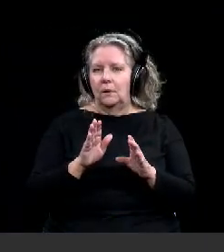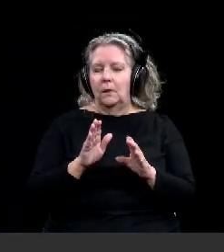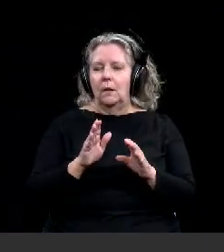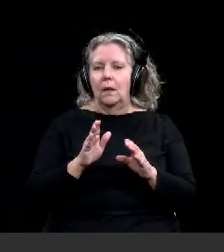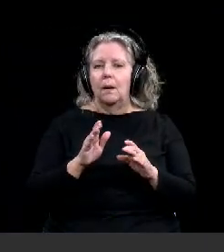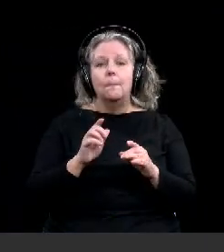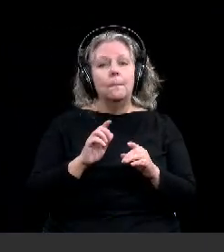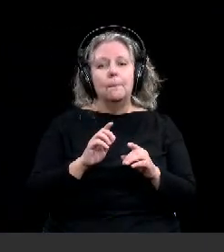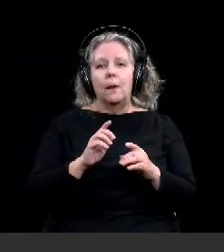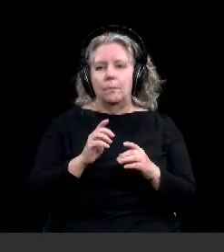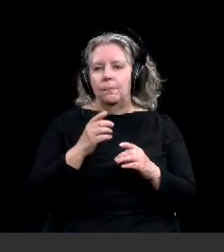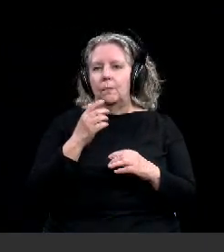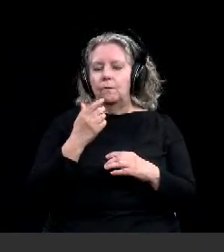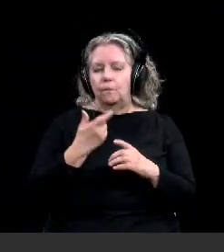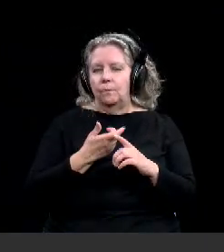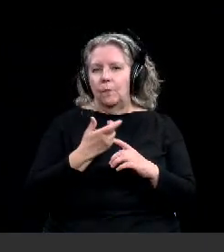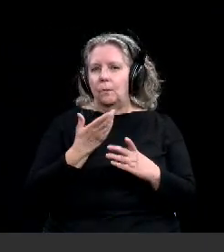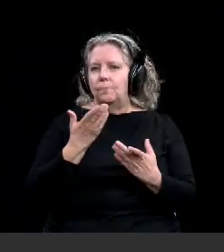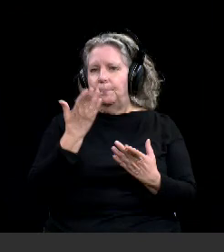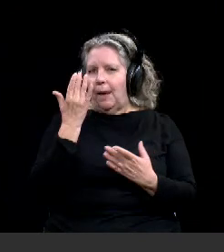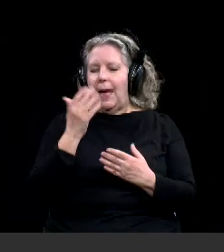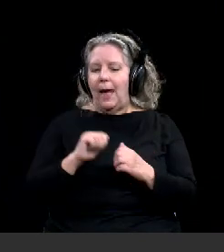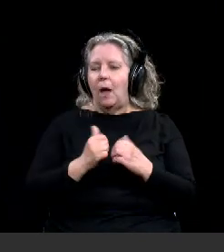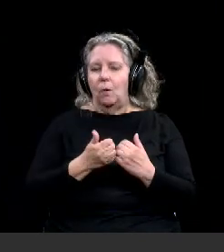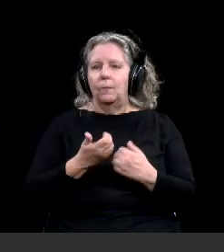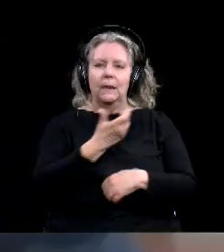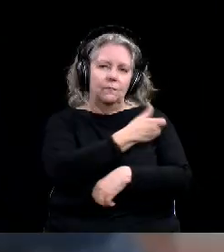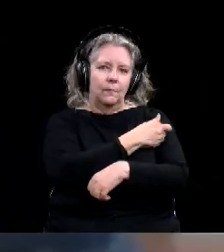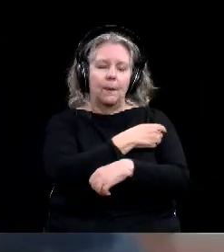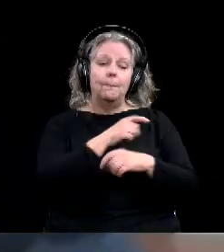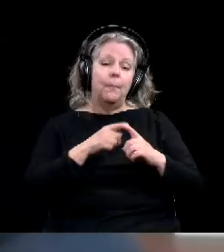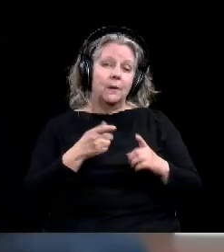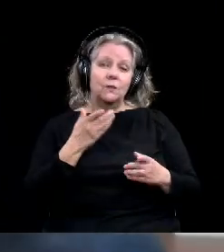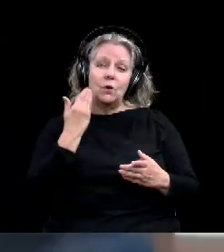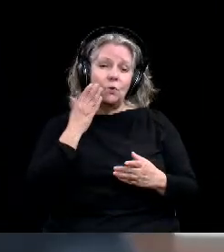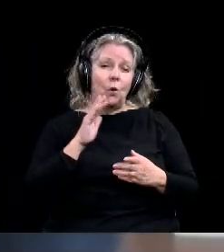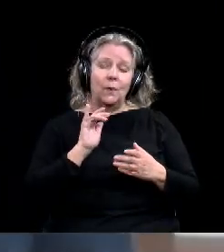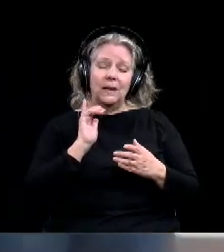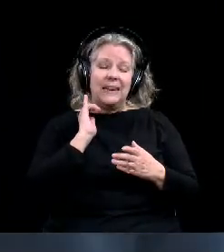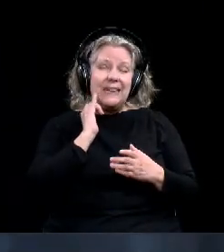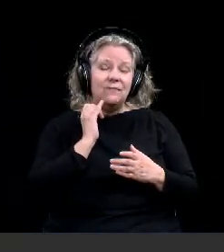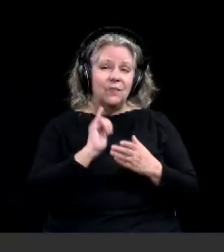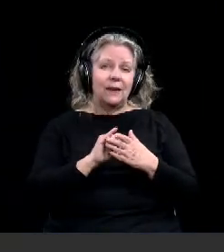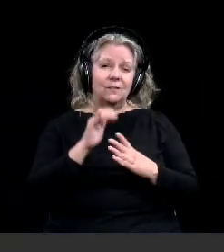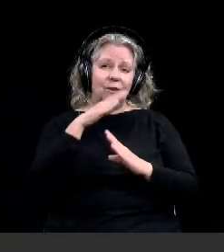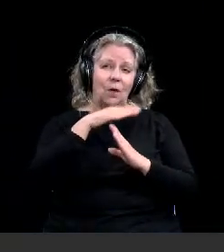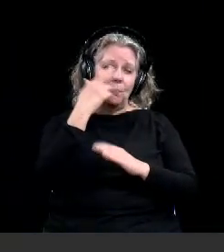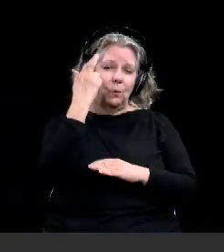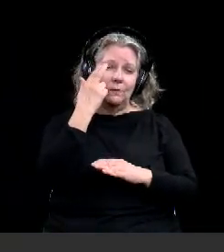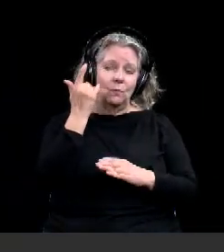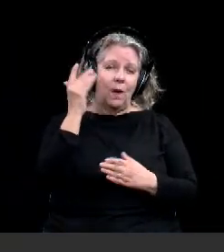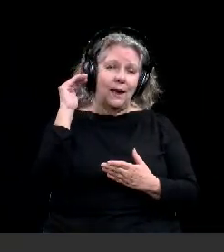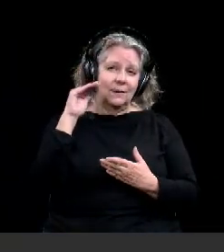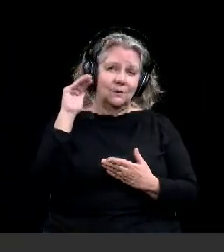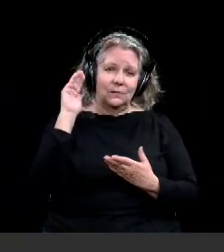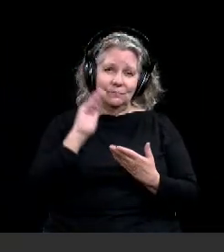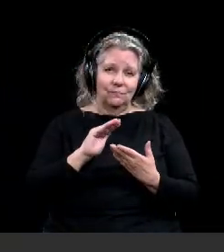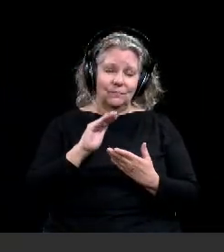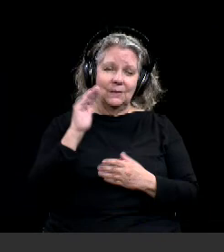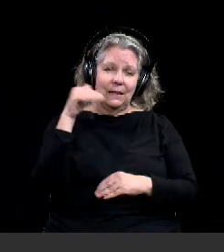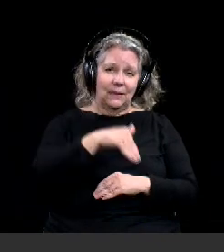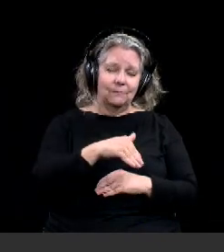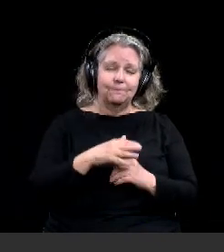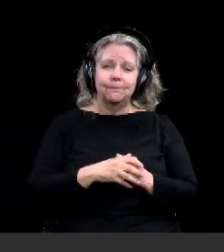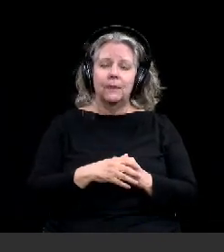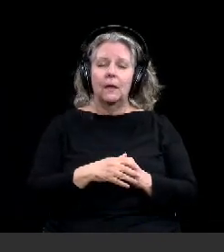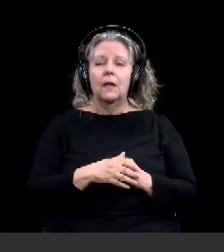Dr. Becker, did you want to reply as well or not? I would agree with Dr. Ahmad. I think it really is a reflection of getting